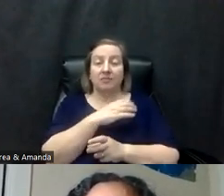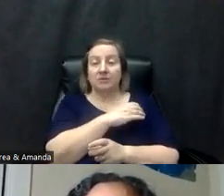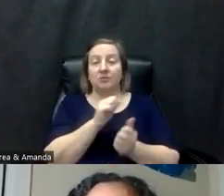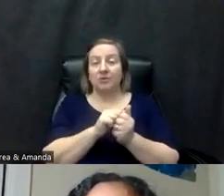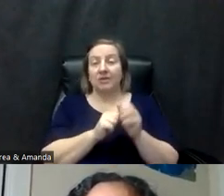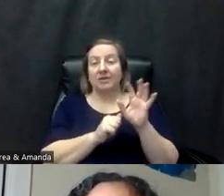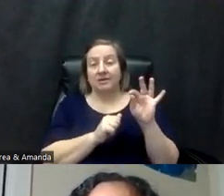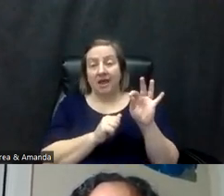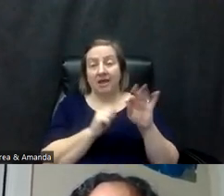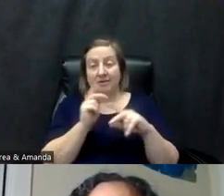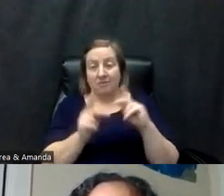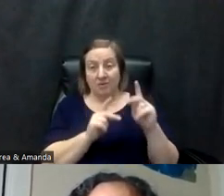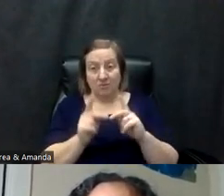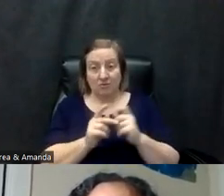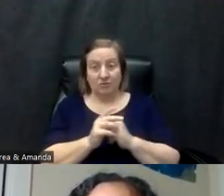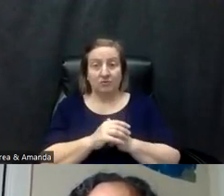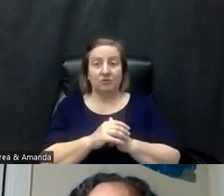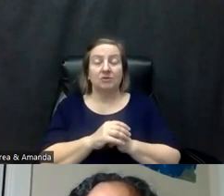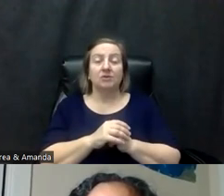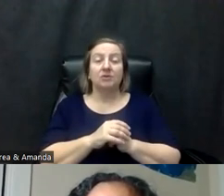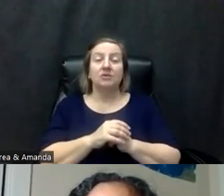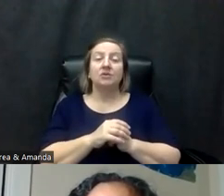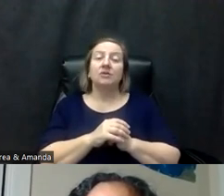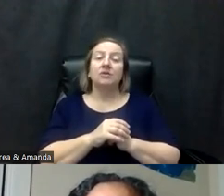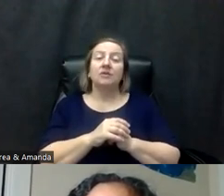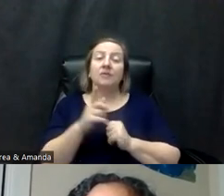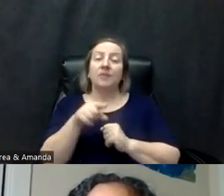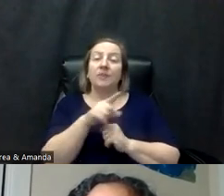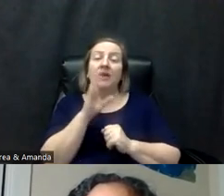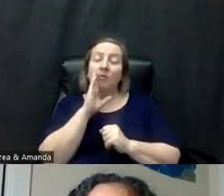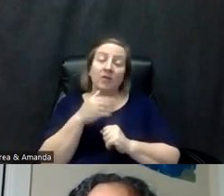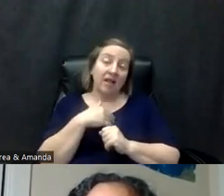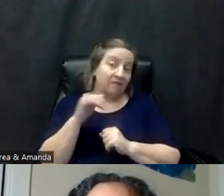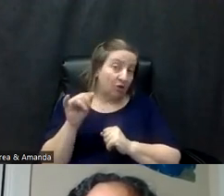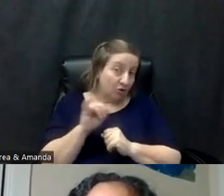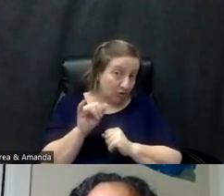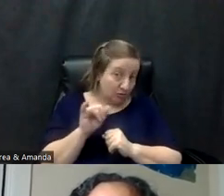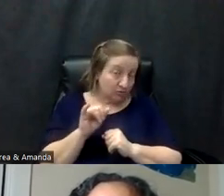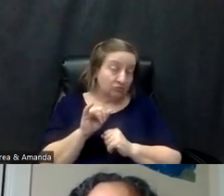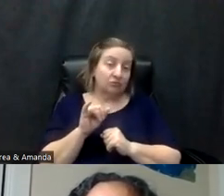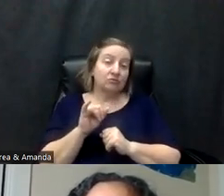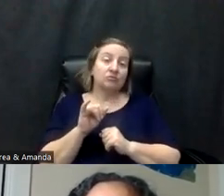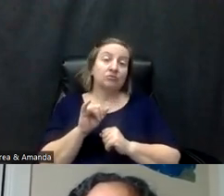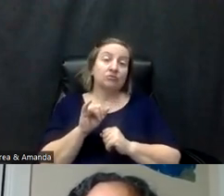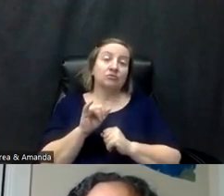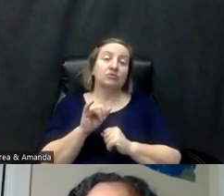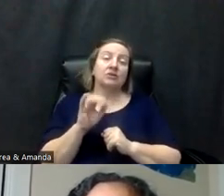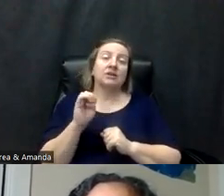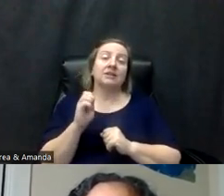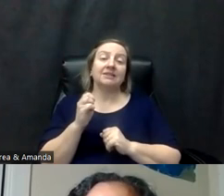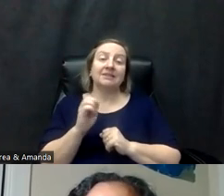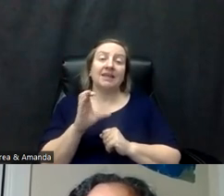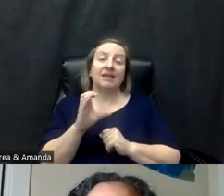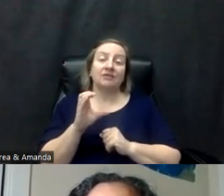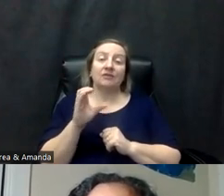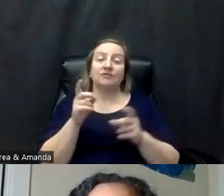9 members. And they will have also, aside from that, an executive director, which